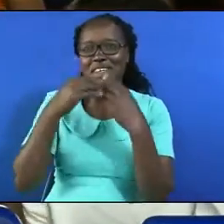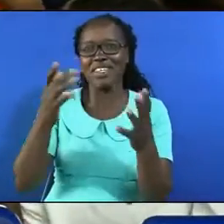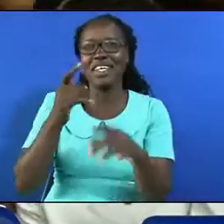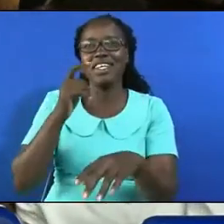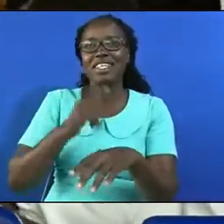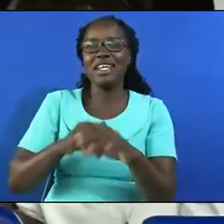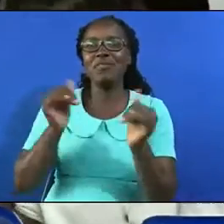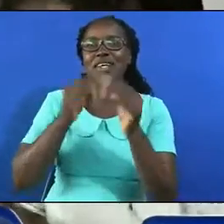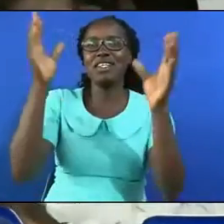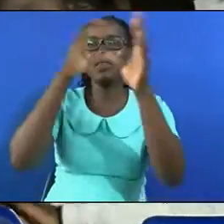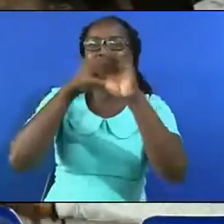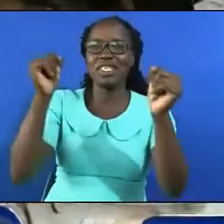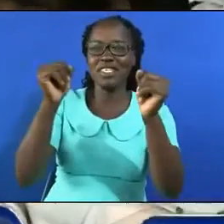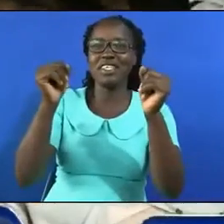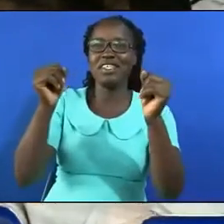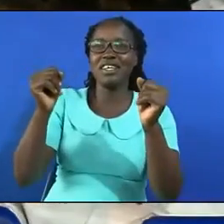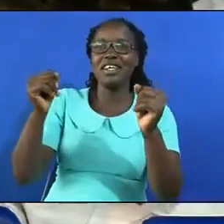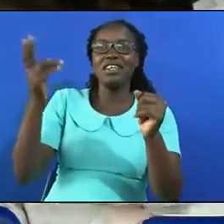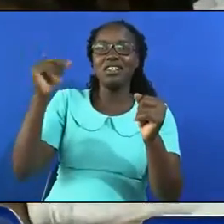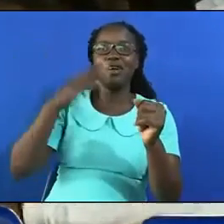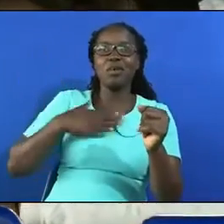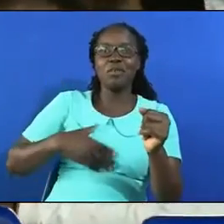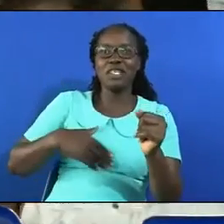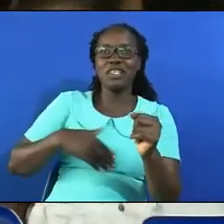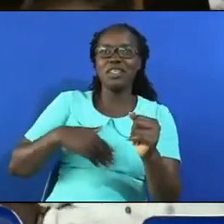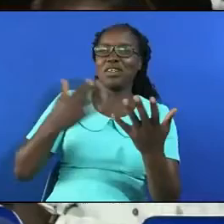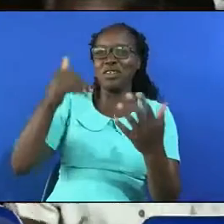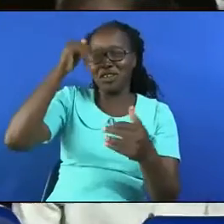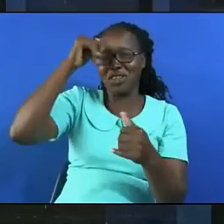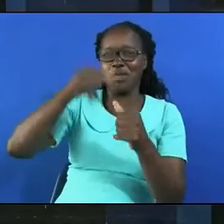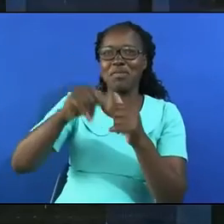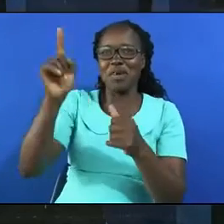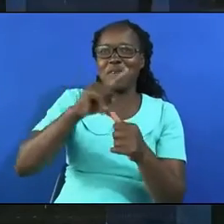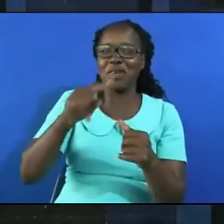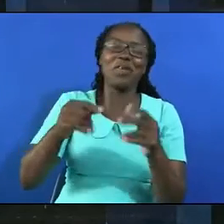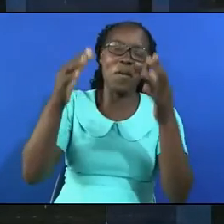time there is a new president, what, nobody even will remember you canceled a wedding.